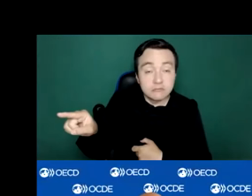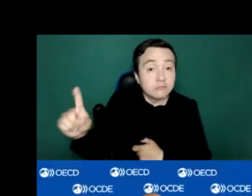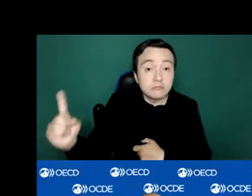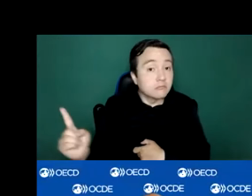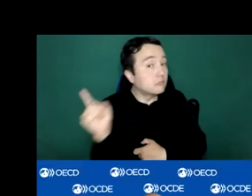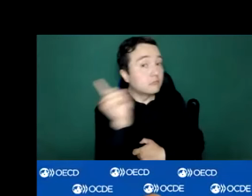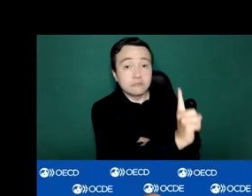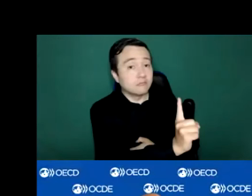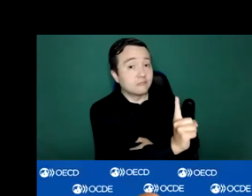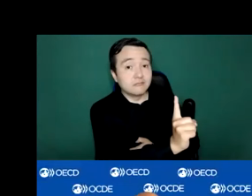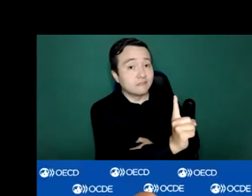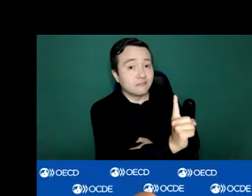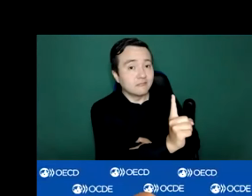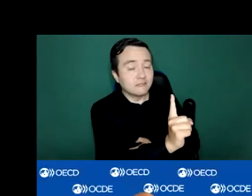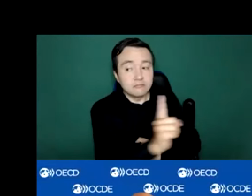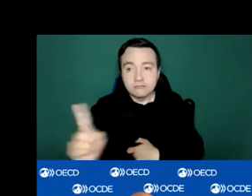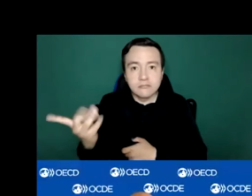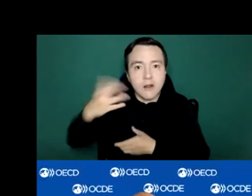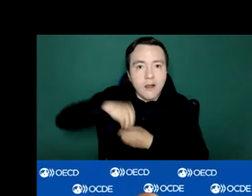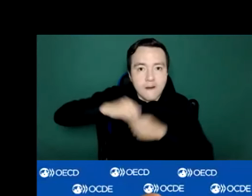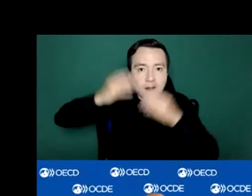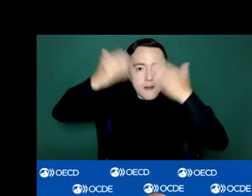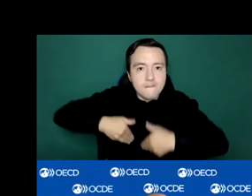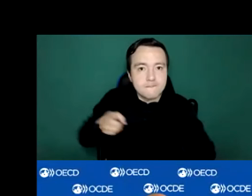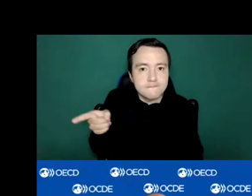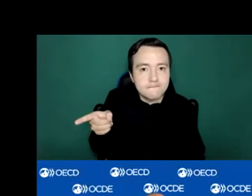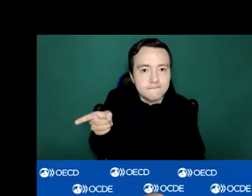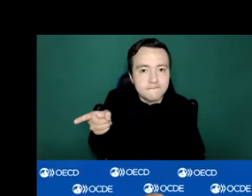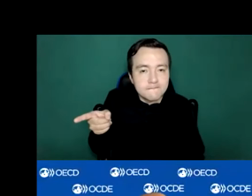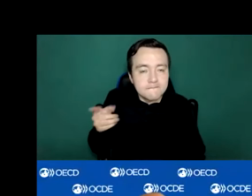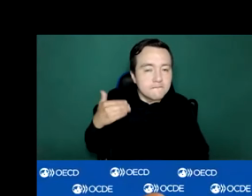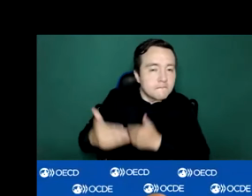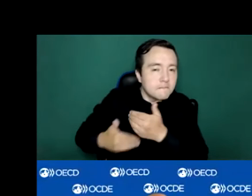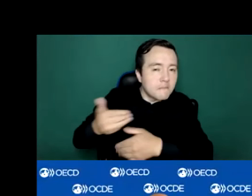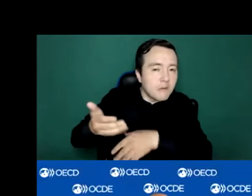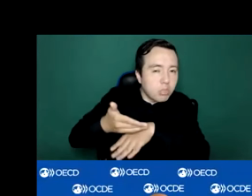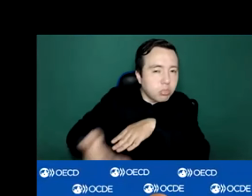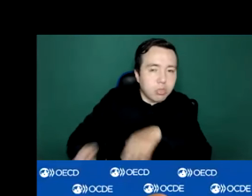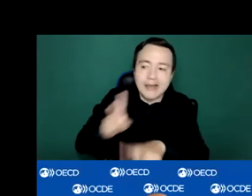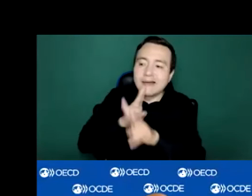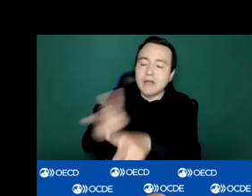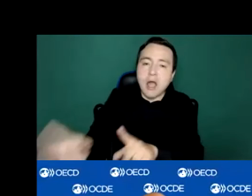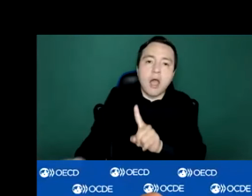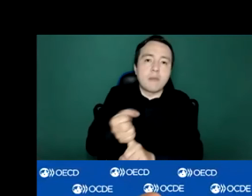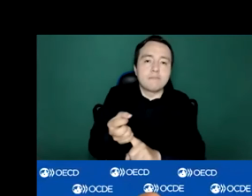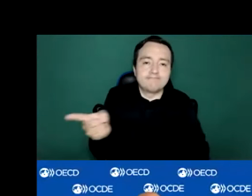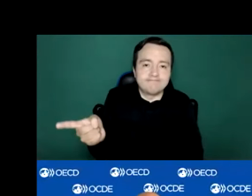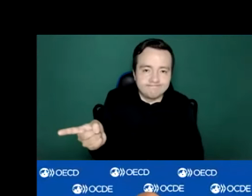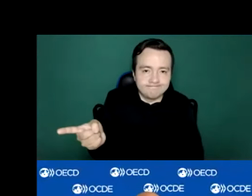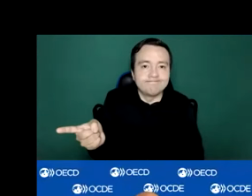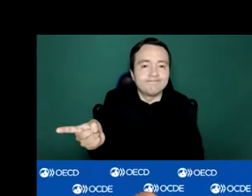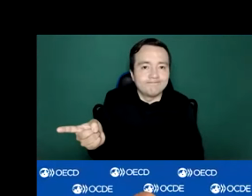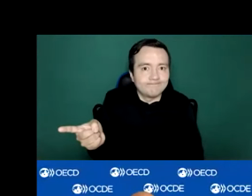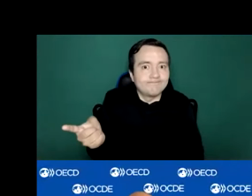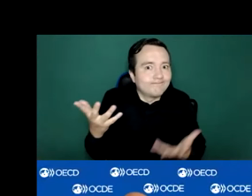dire outcomes and prospects because their conditions have been detected much later